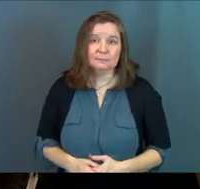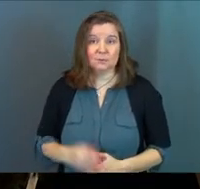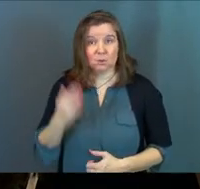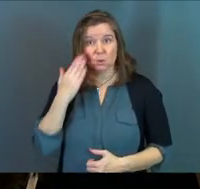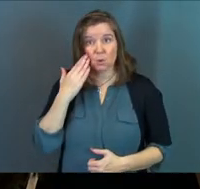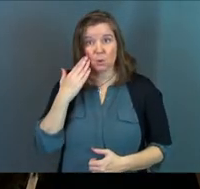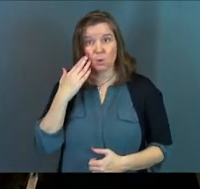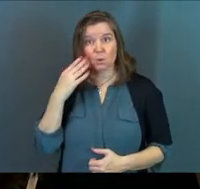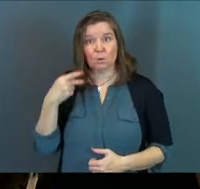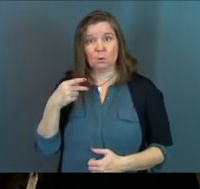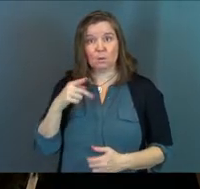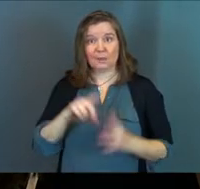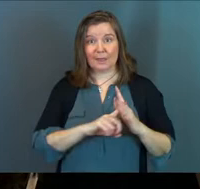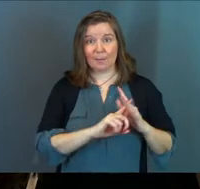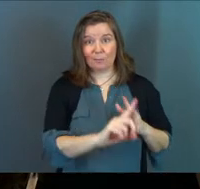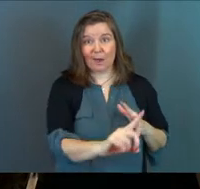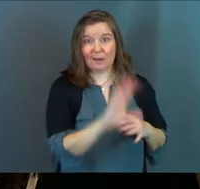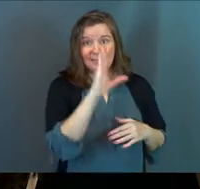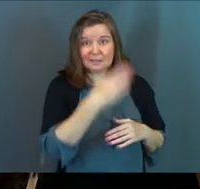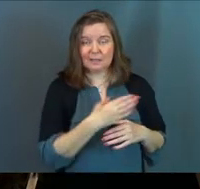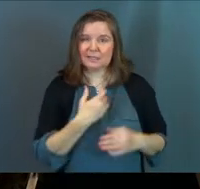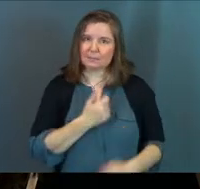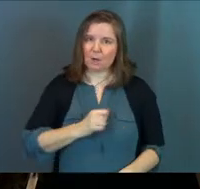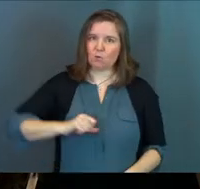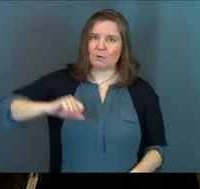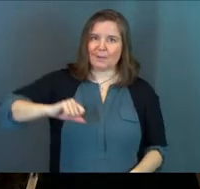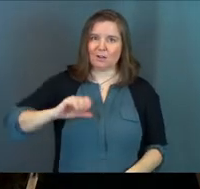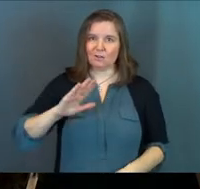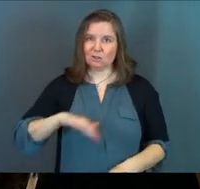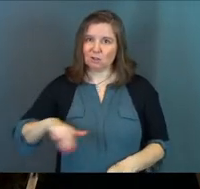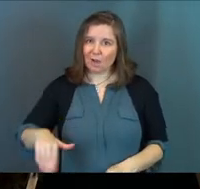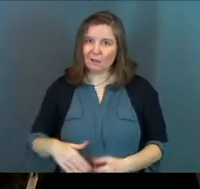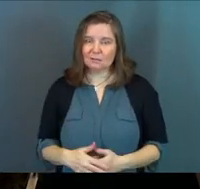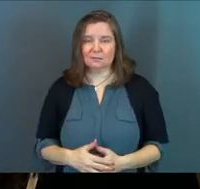And do you know what the prodigal son is all about? A rebellious child,